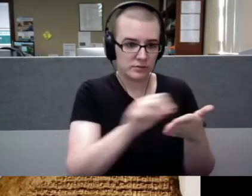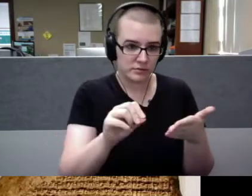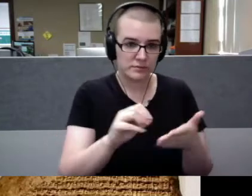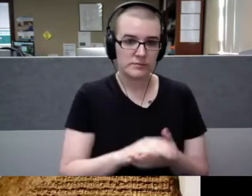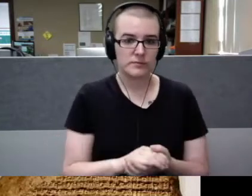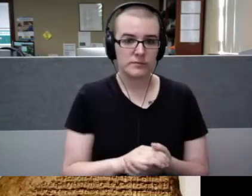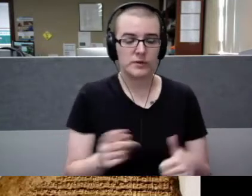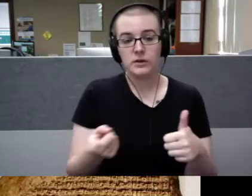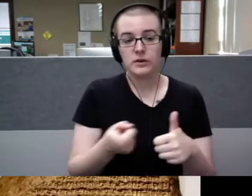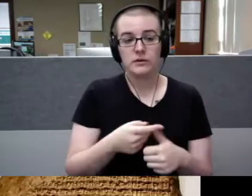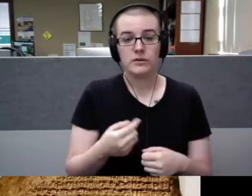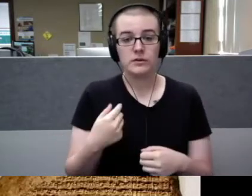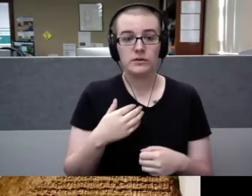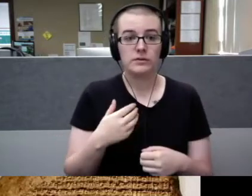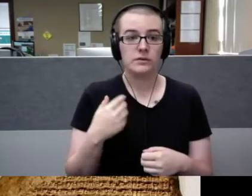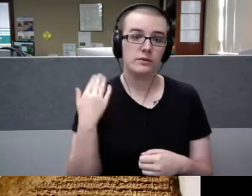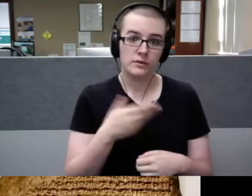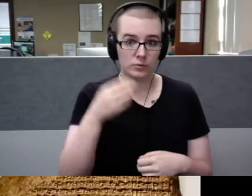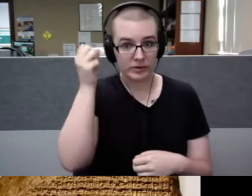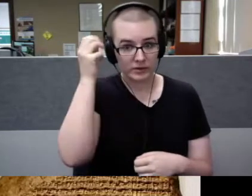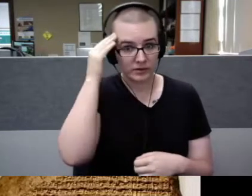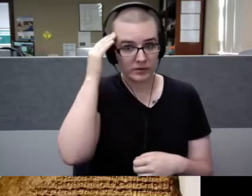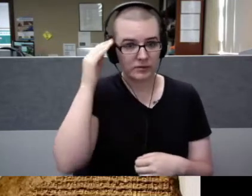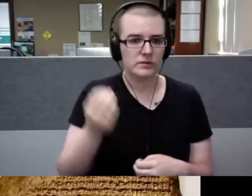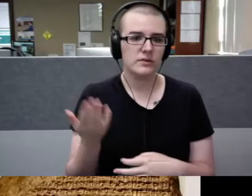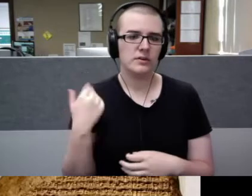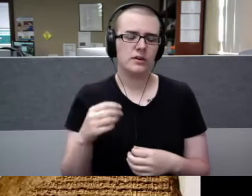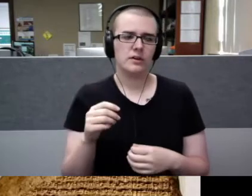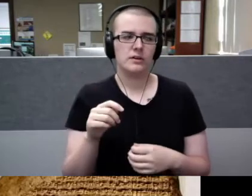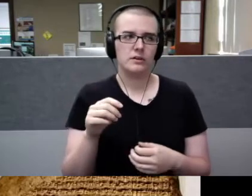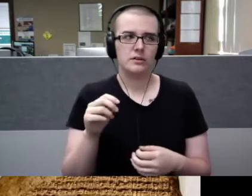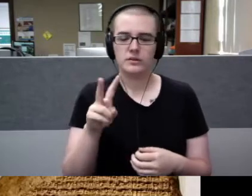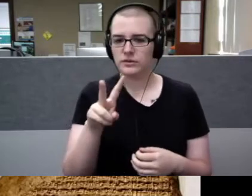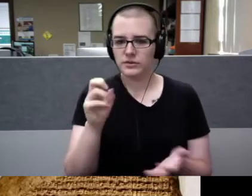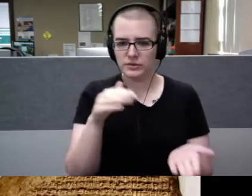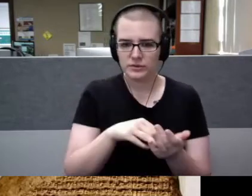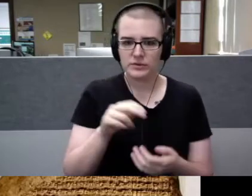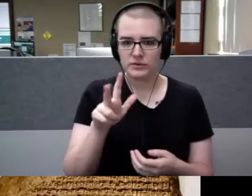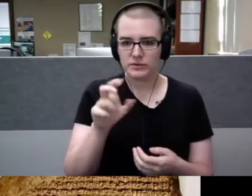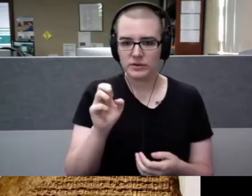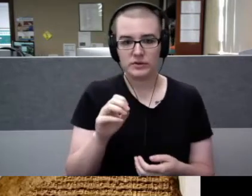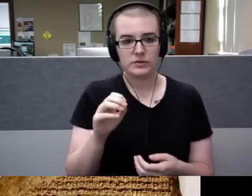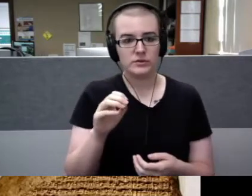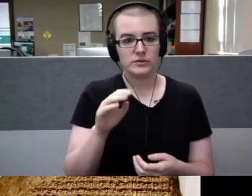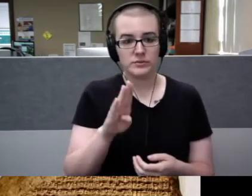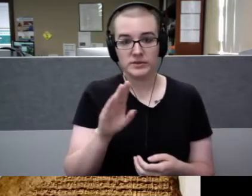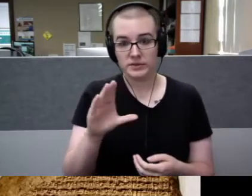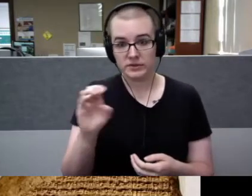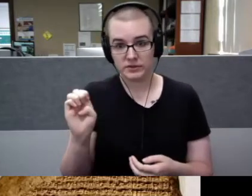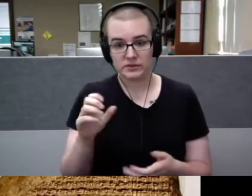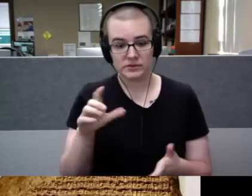2300 BCE. Now, the interesting thing is what we found on